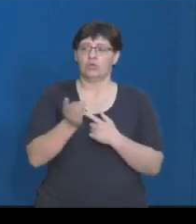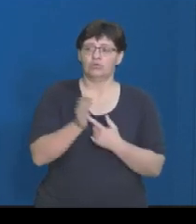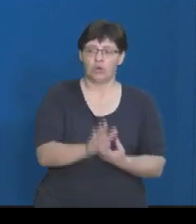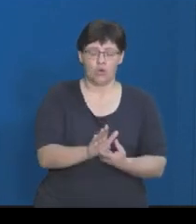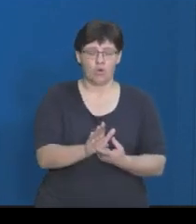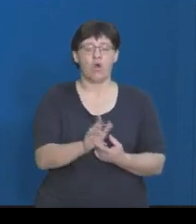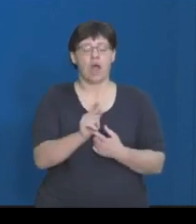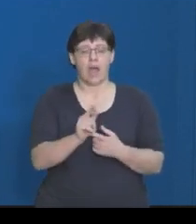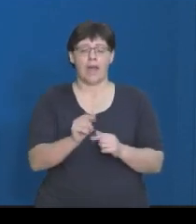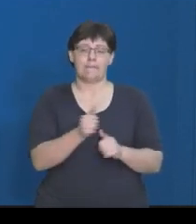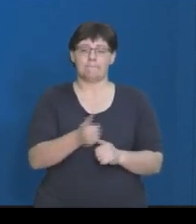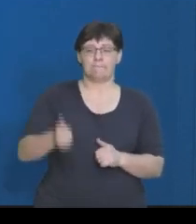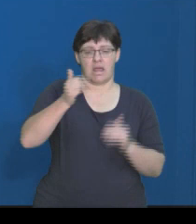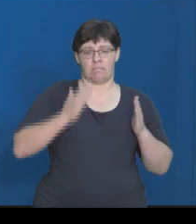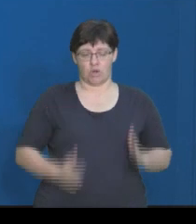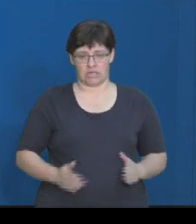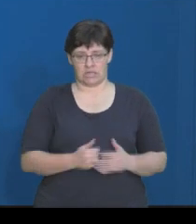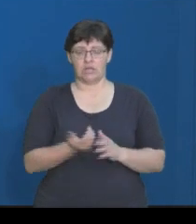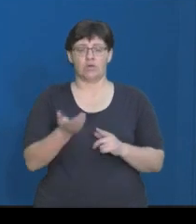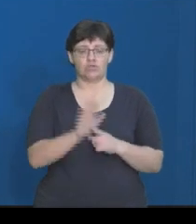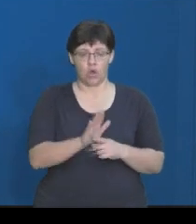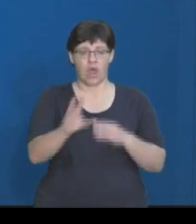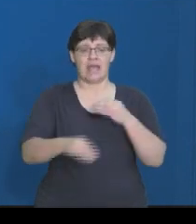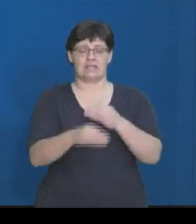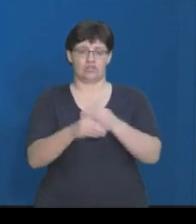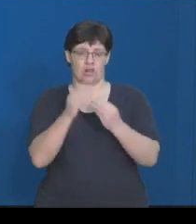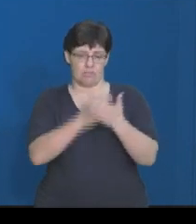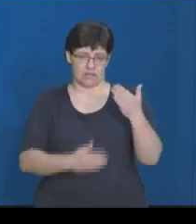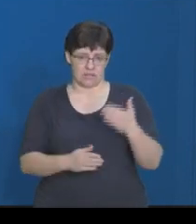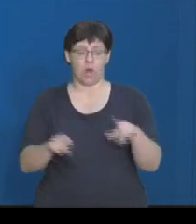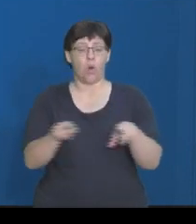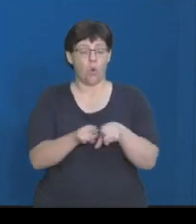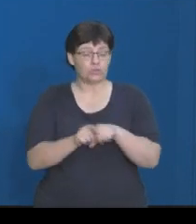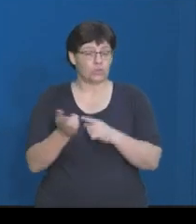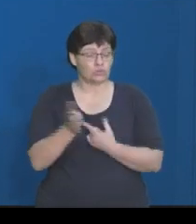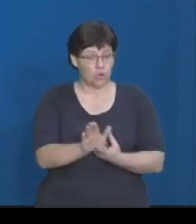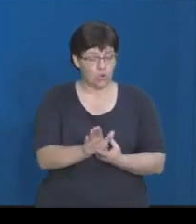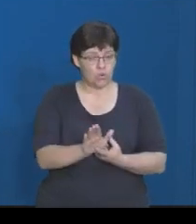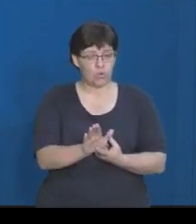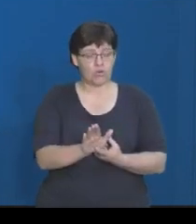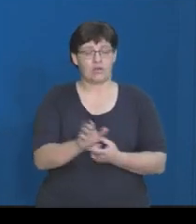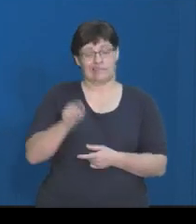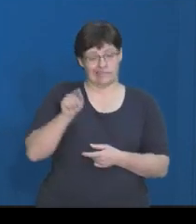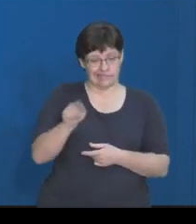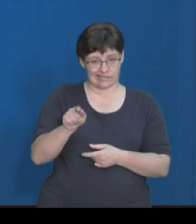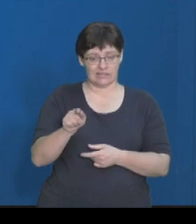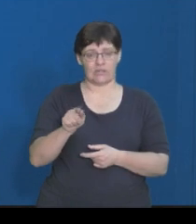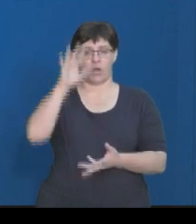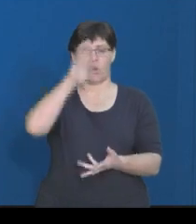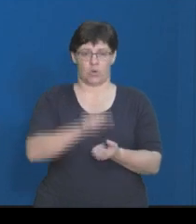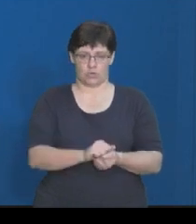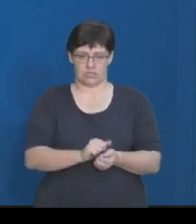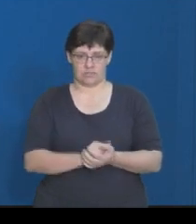that this is the main body, show that this is the additional part, and also show that this is the